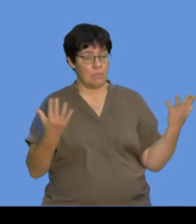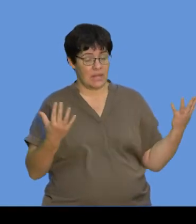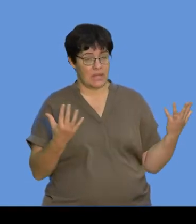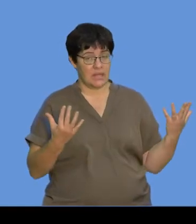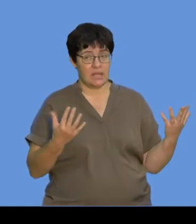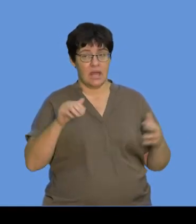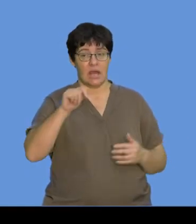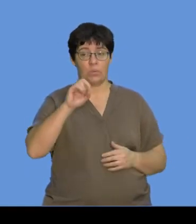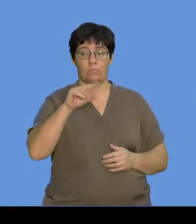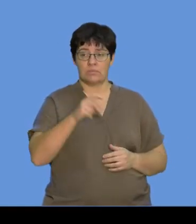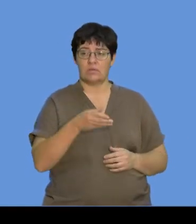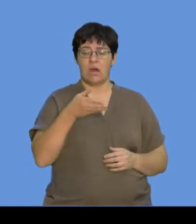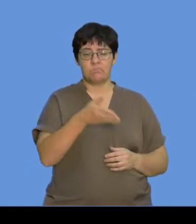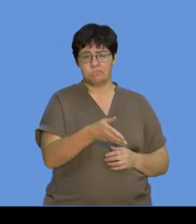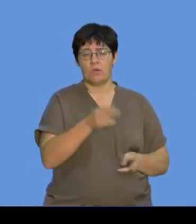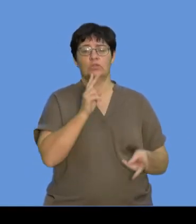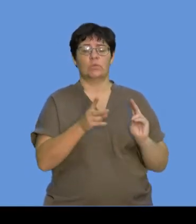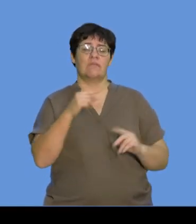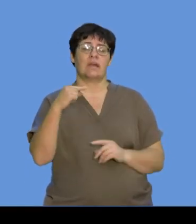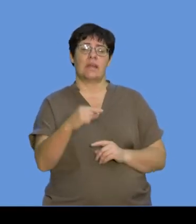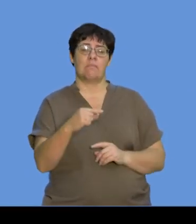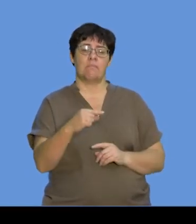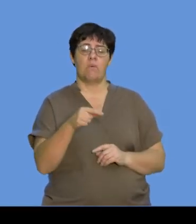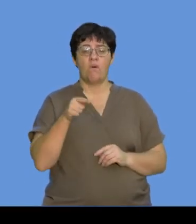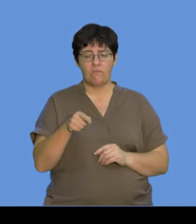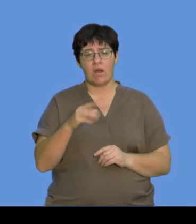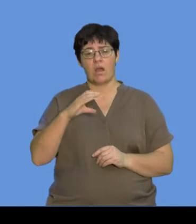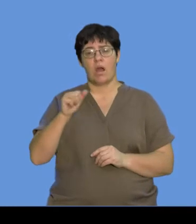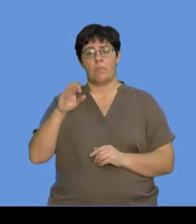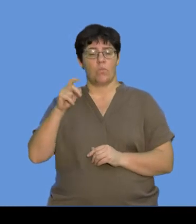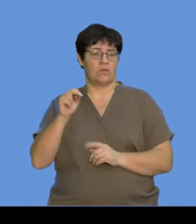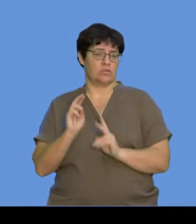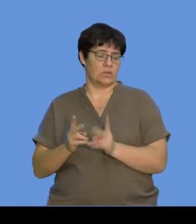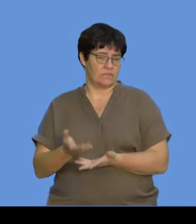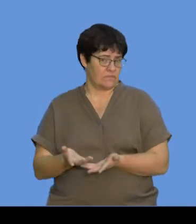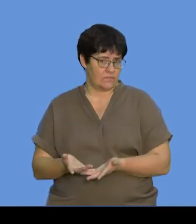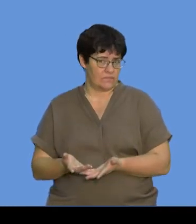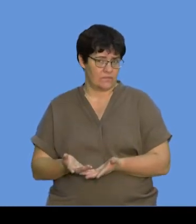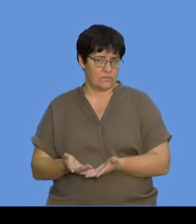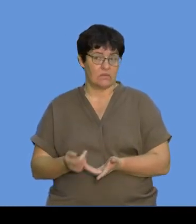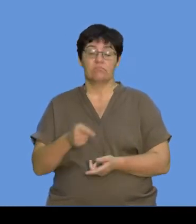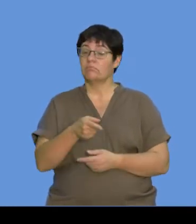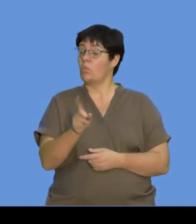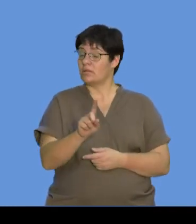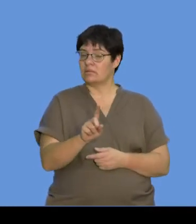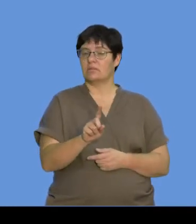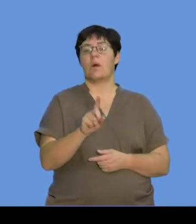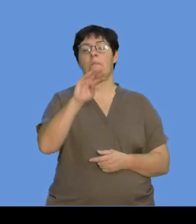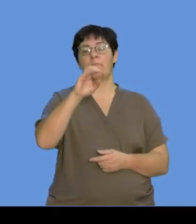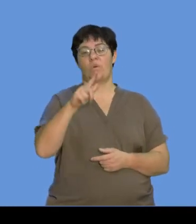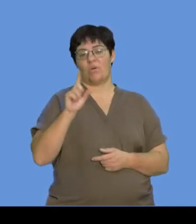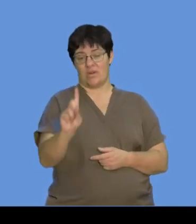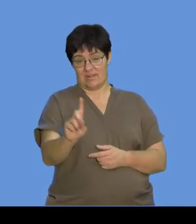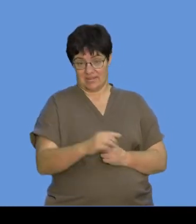atoms are present in 12 grams of carbon, of carbon-12. This number is 1 mole. So